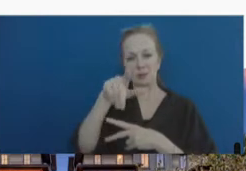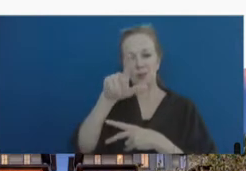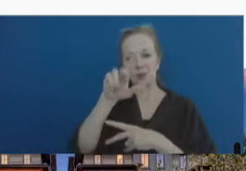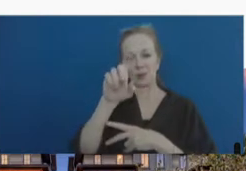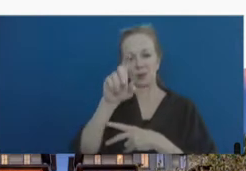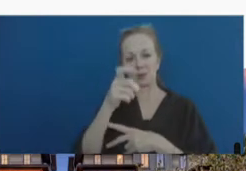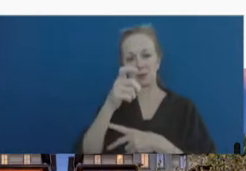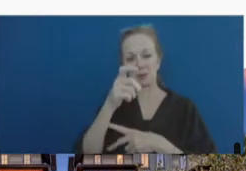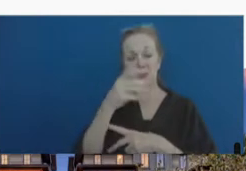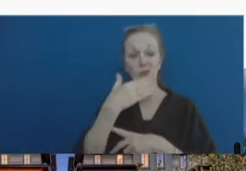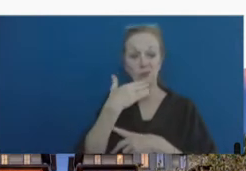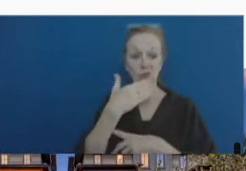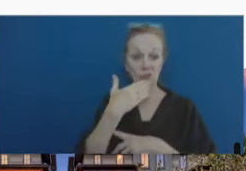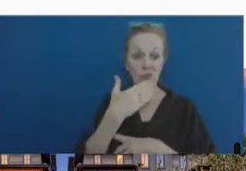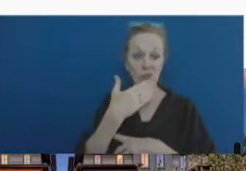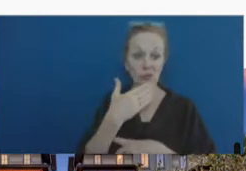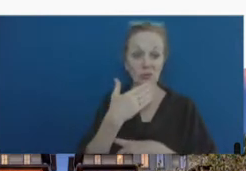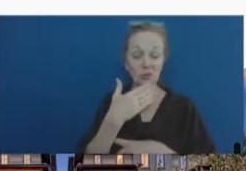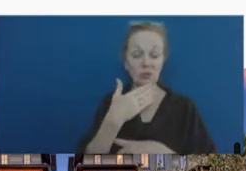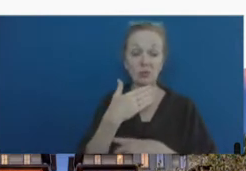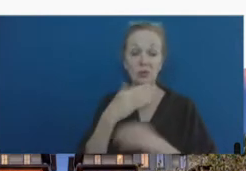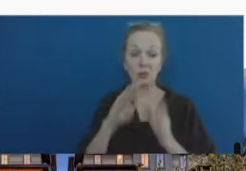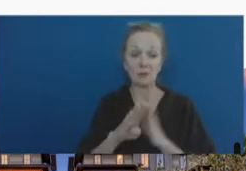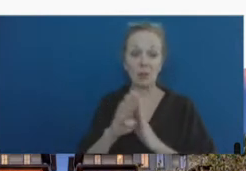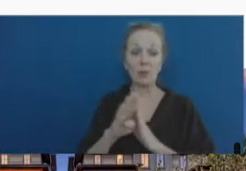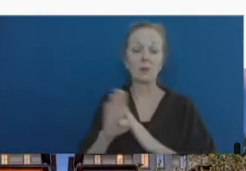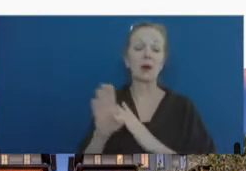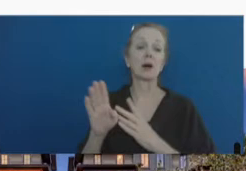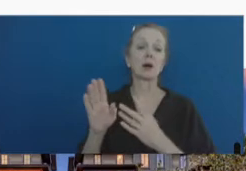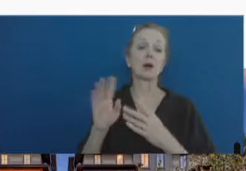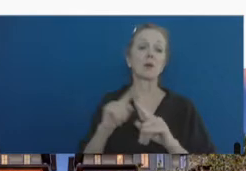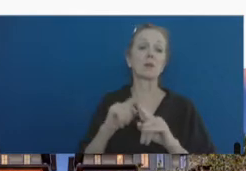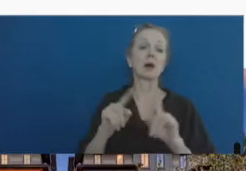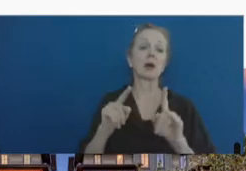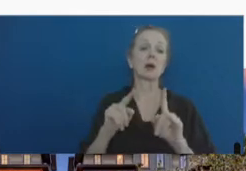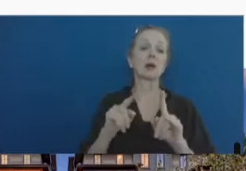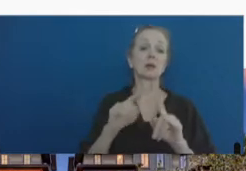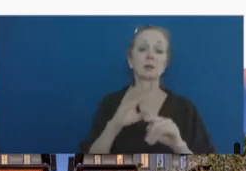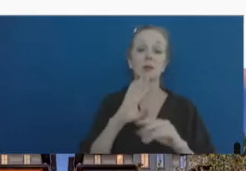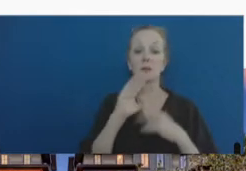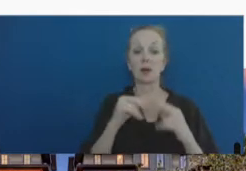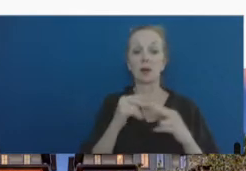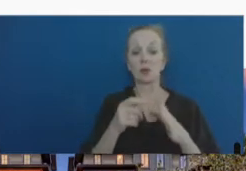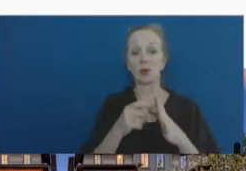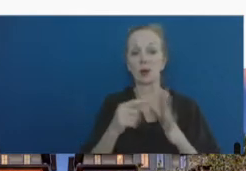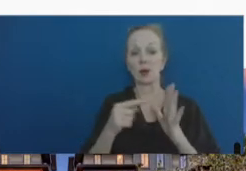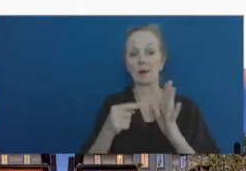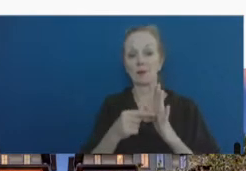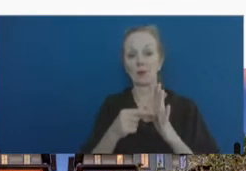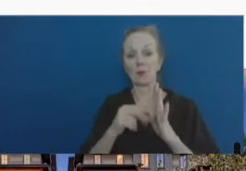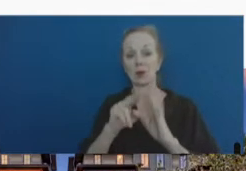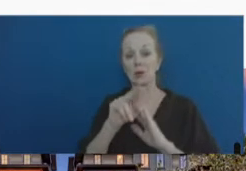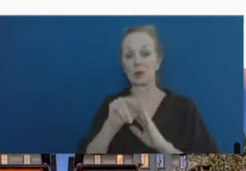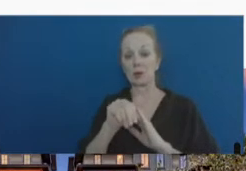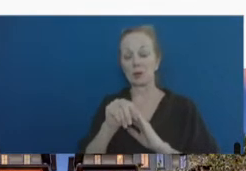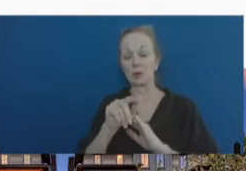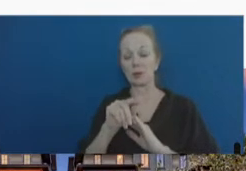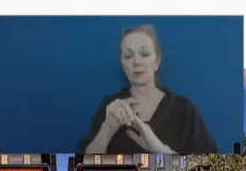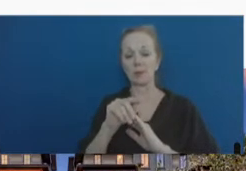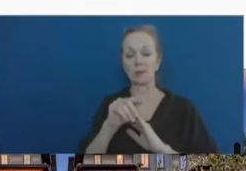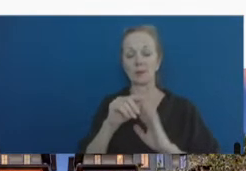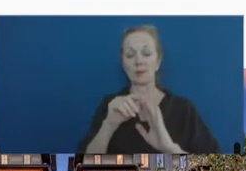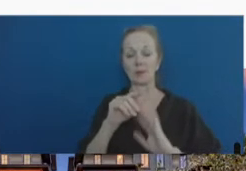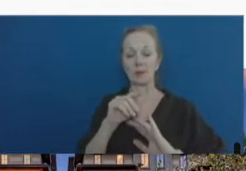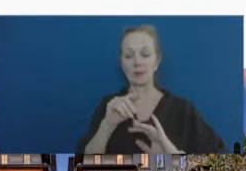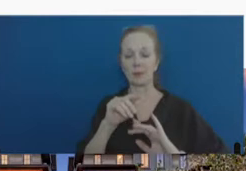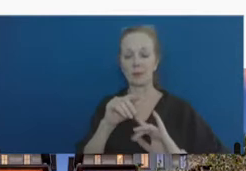particularly when, like in the UDO, we talk about it requiring an affordable unit in order to build them. So we are, but then